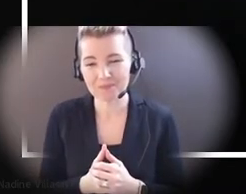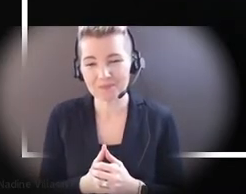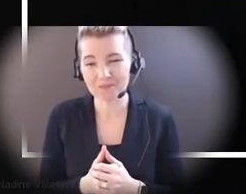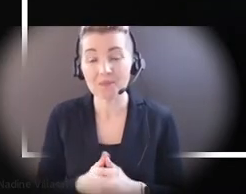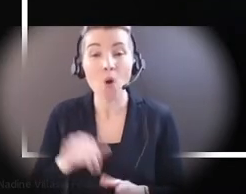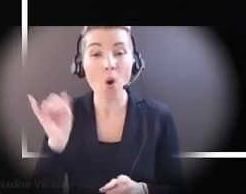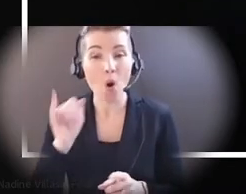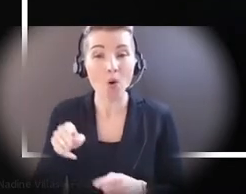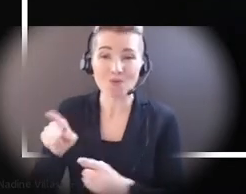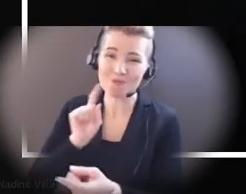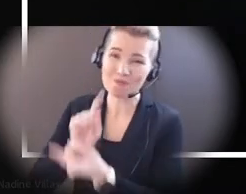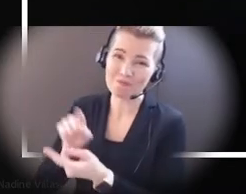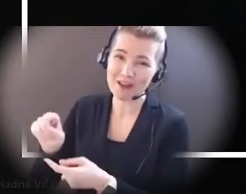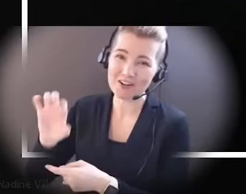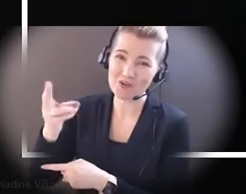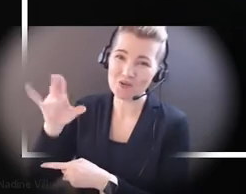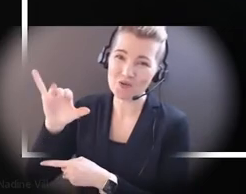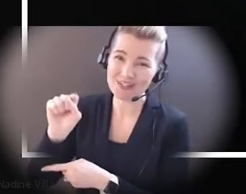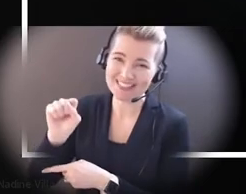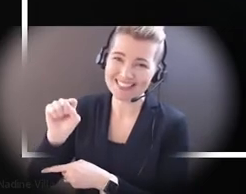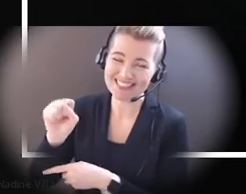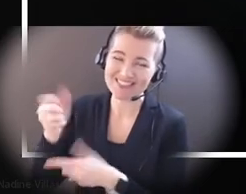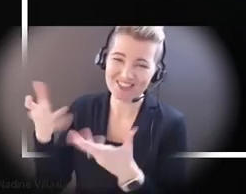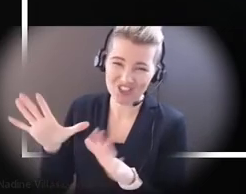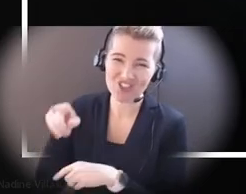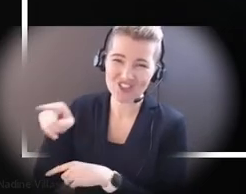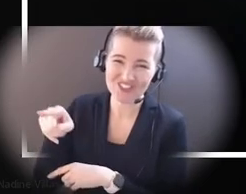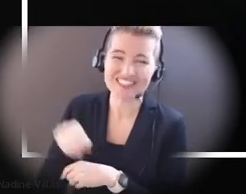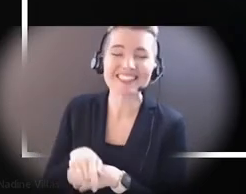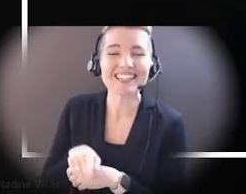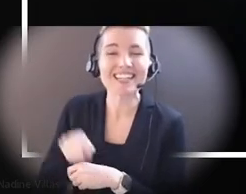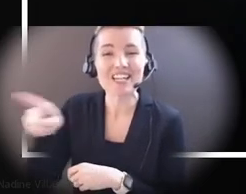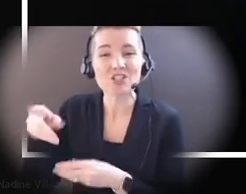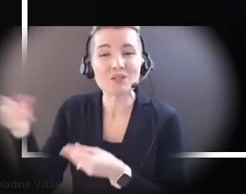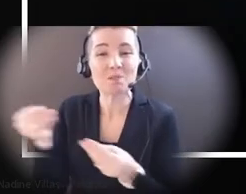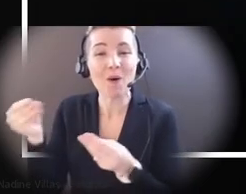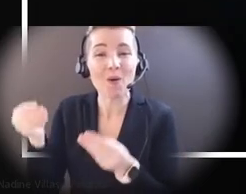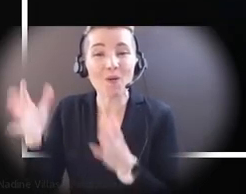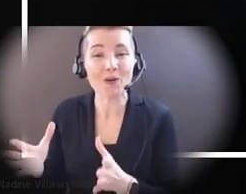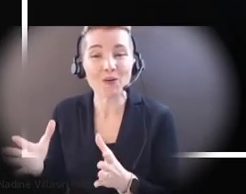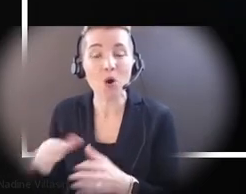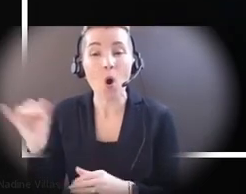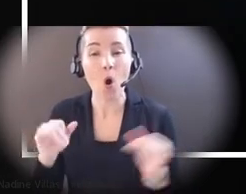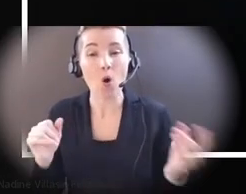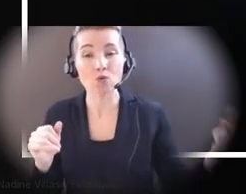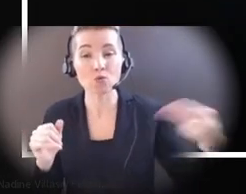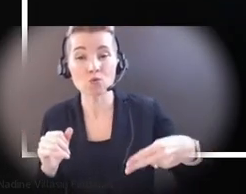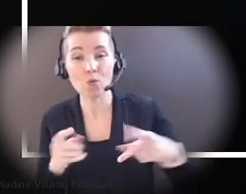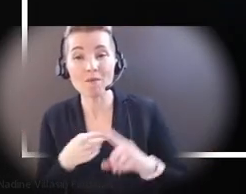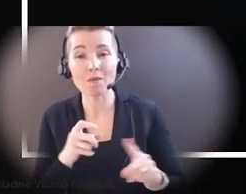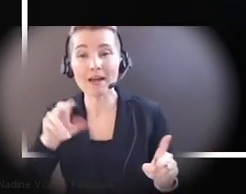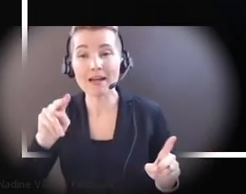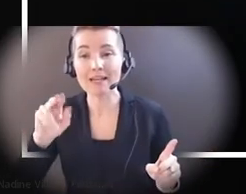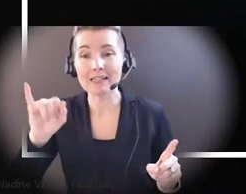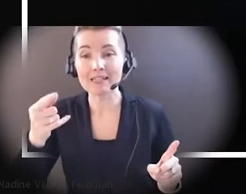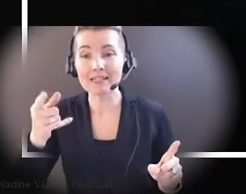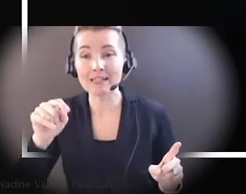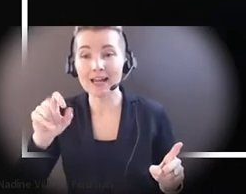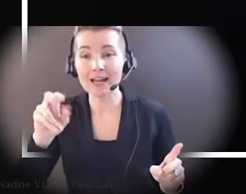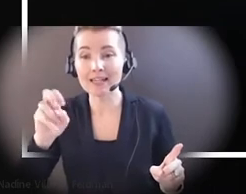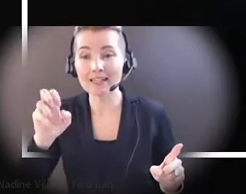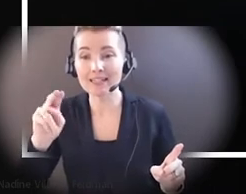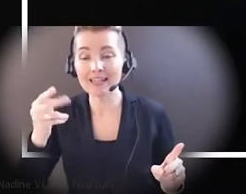Of course, you've met our moderator for this evening, Chris Carrier, and we will also be joined by panelists Nightingale